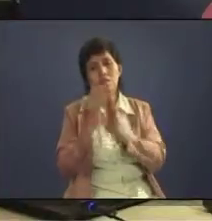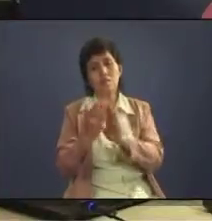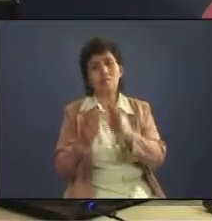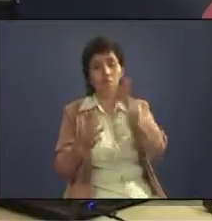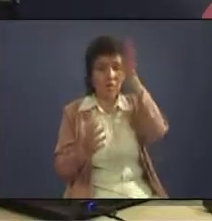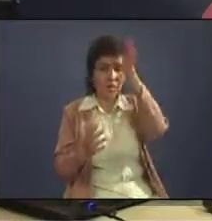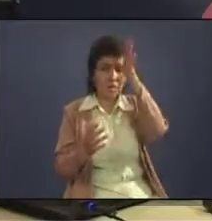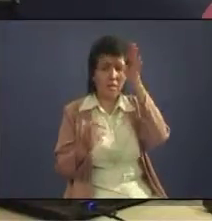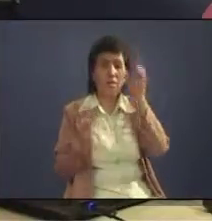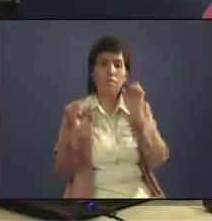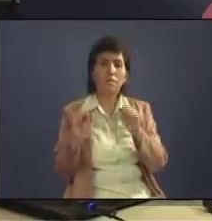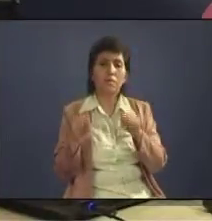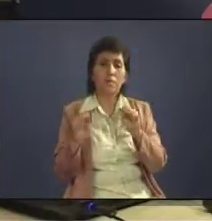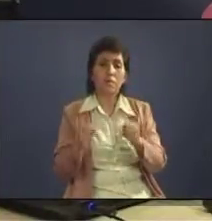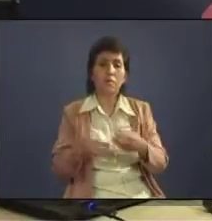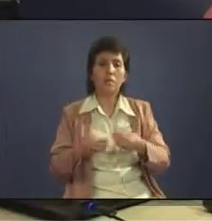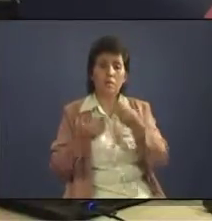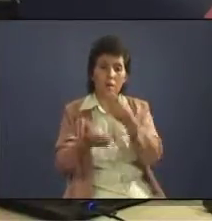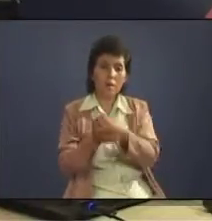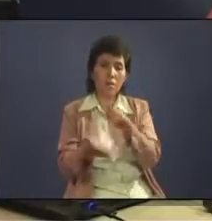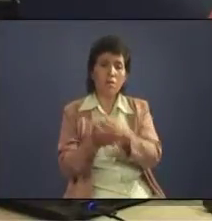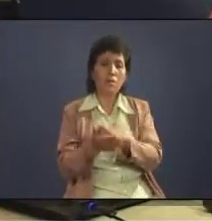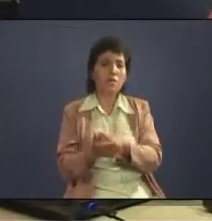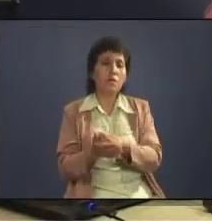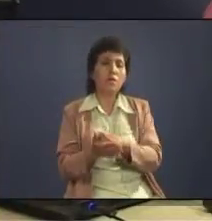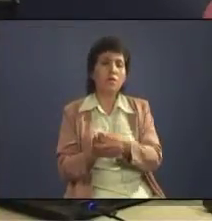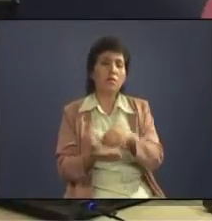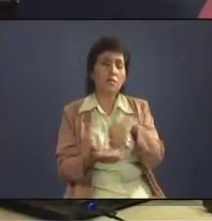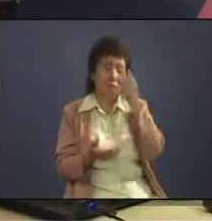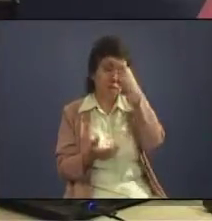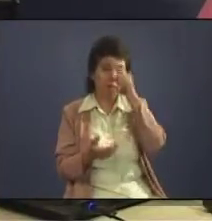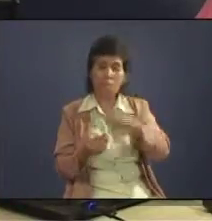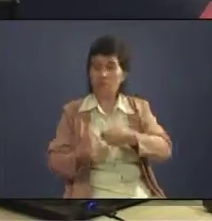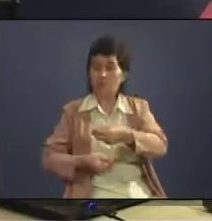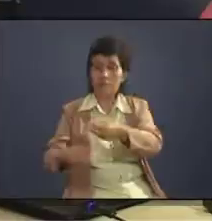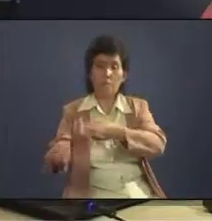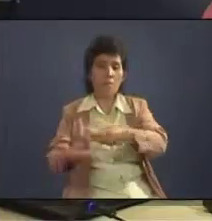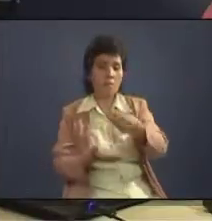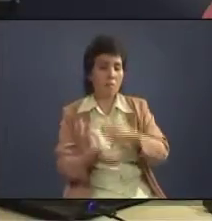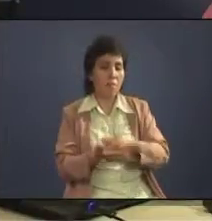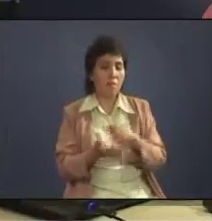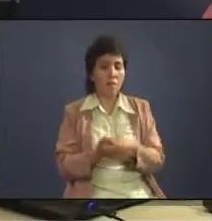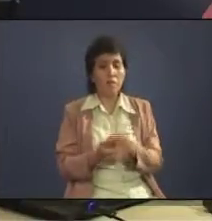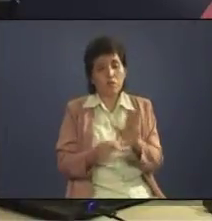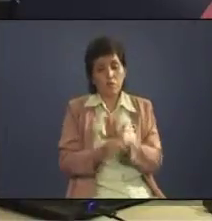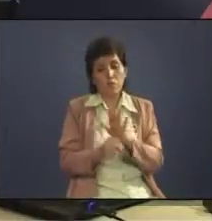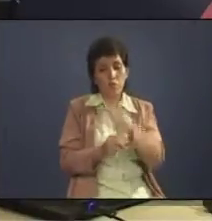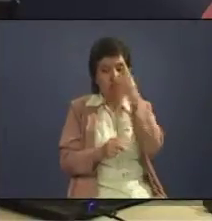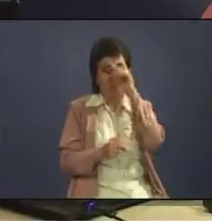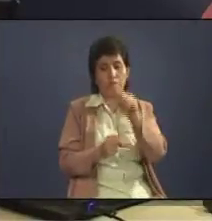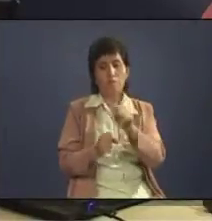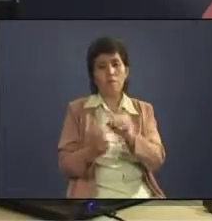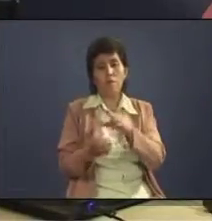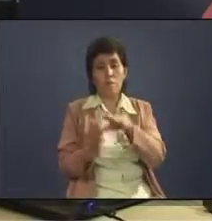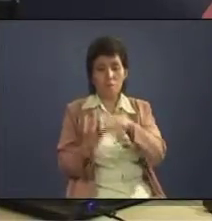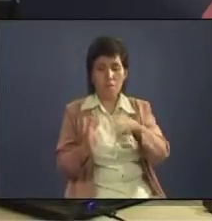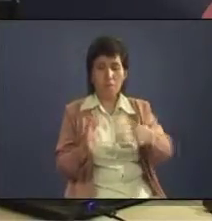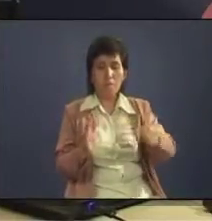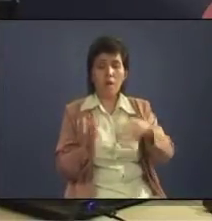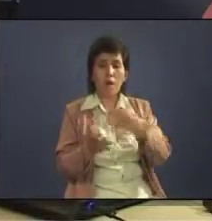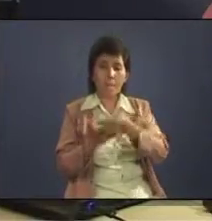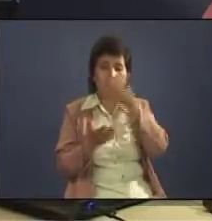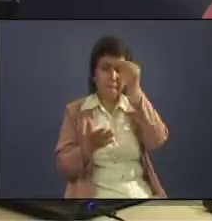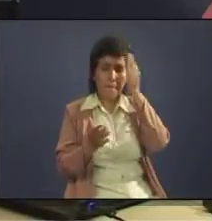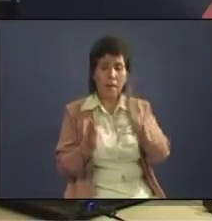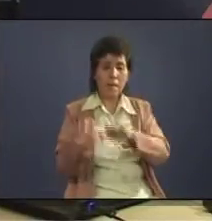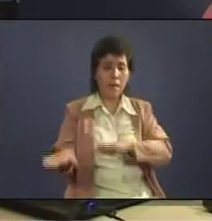has been able to provide the financial help for the children to study. But why the